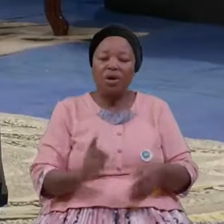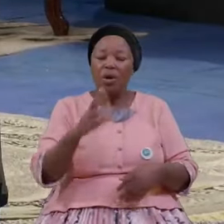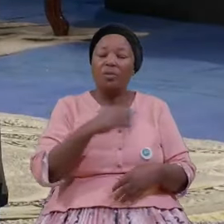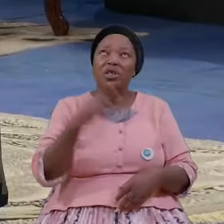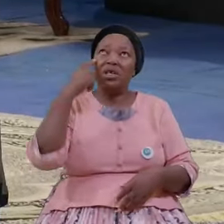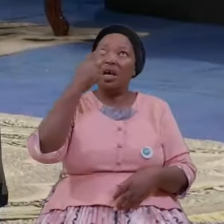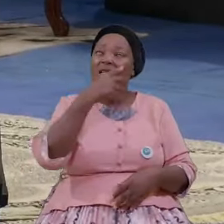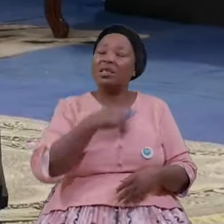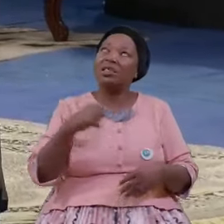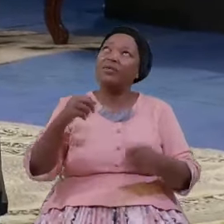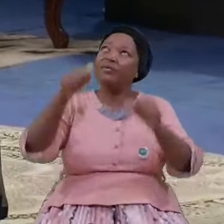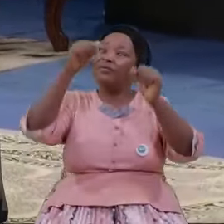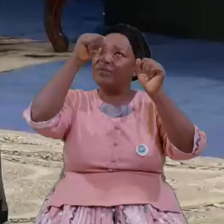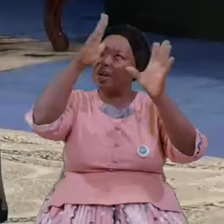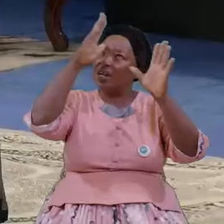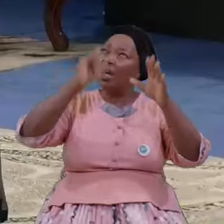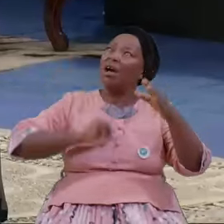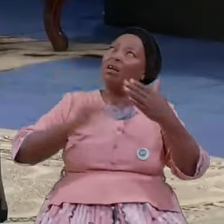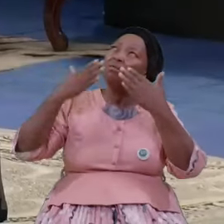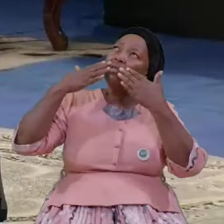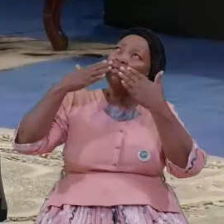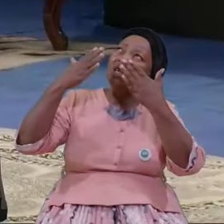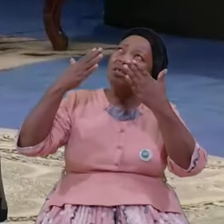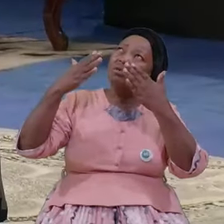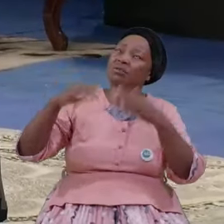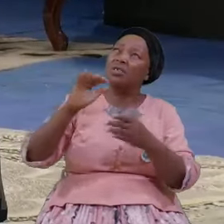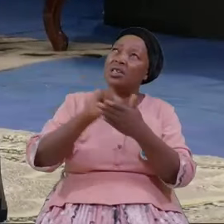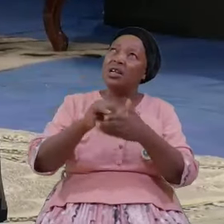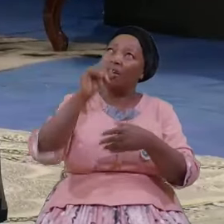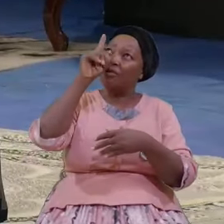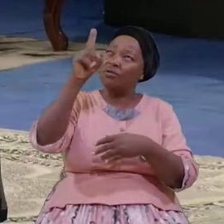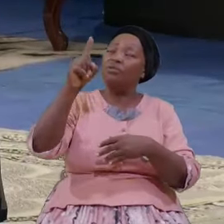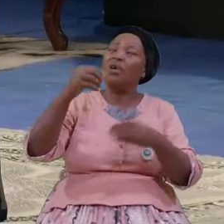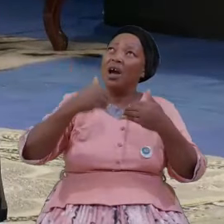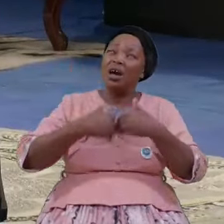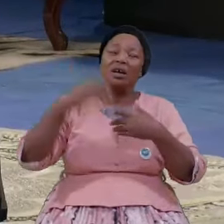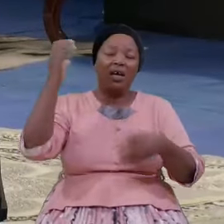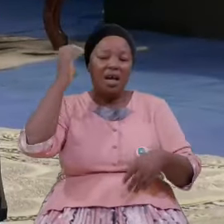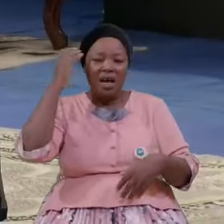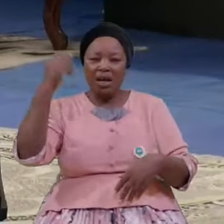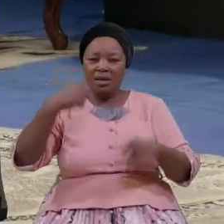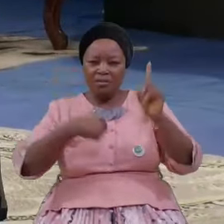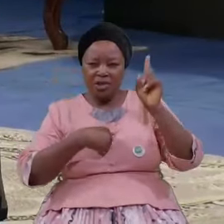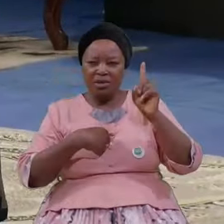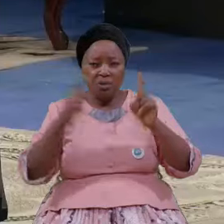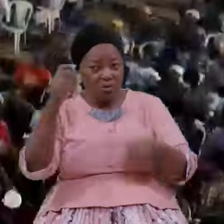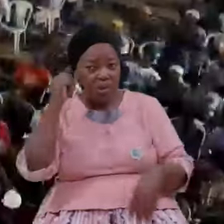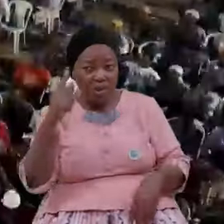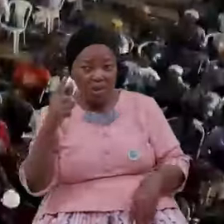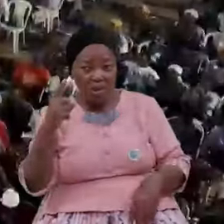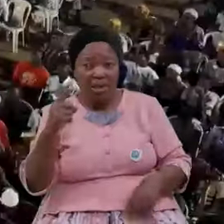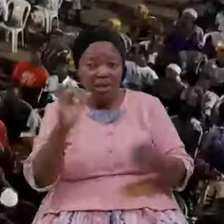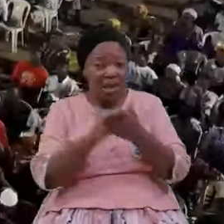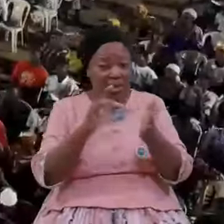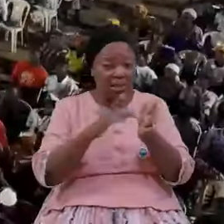Father, I thank thee that thou hast heard me. You understand? He had not even prayed. He had